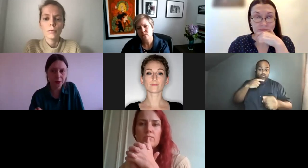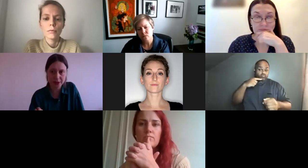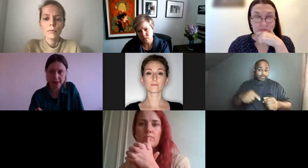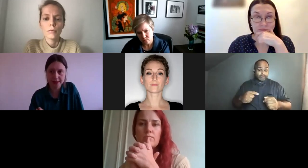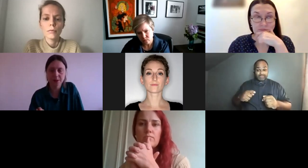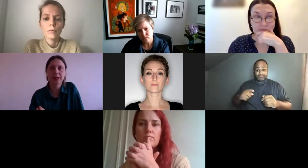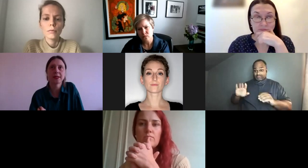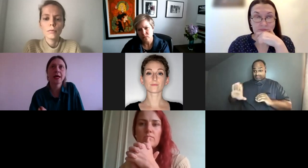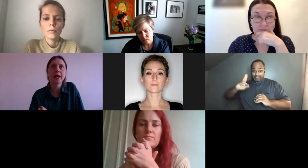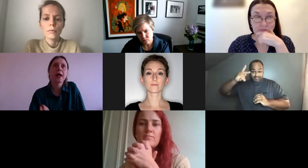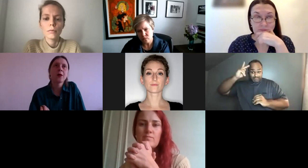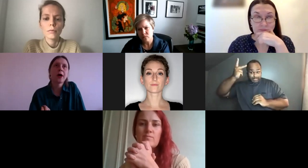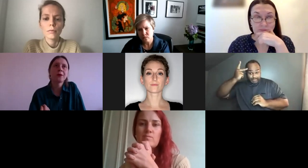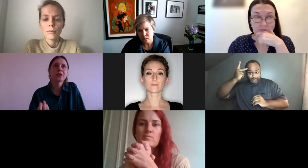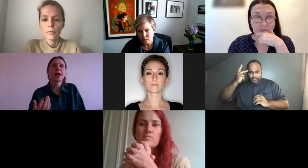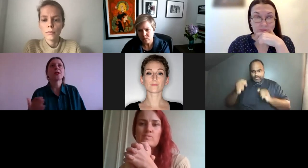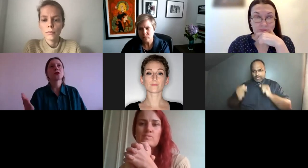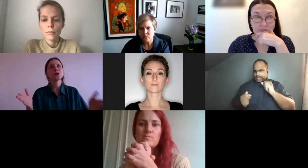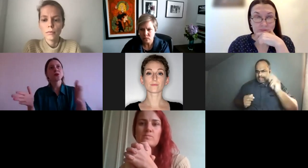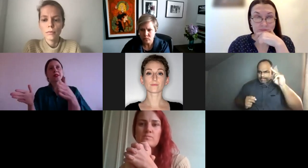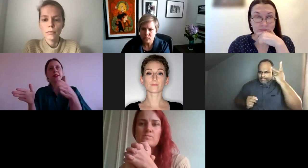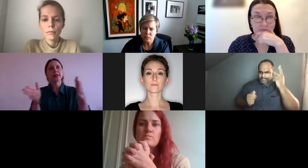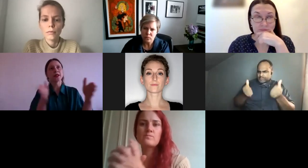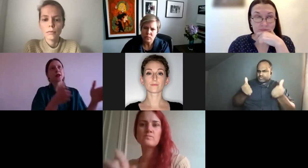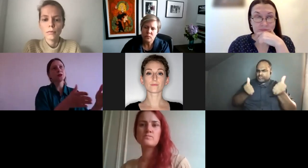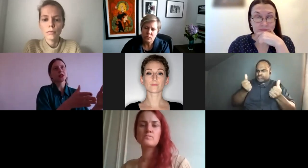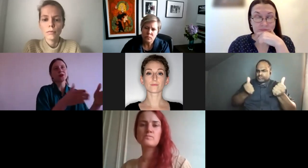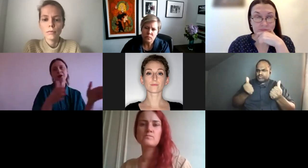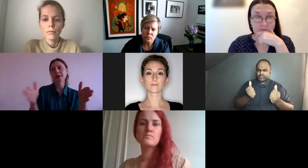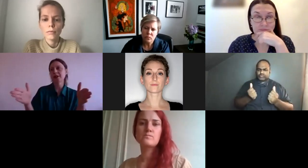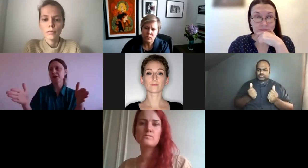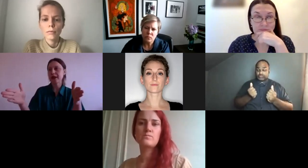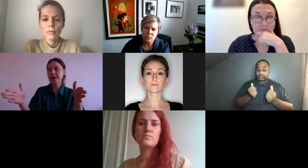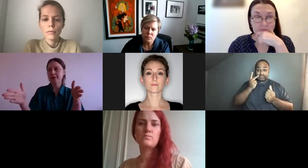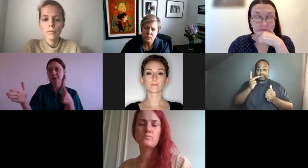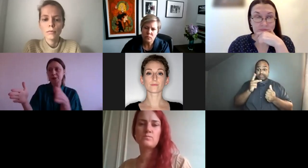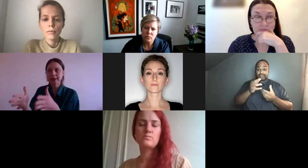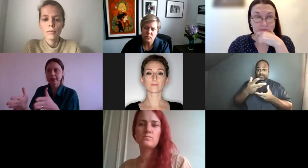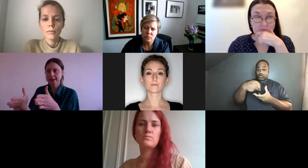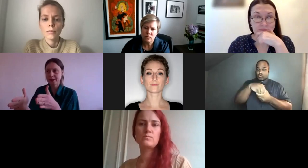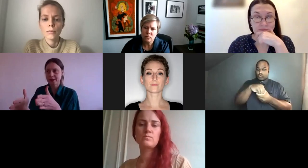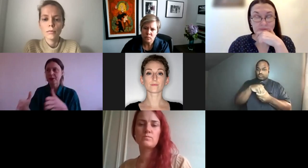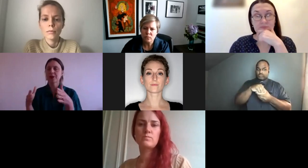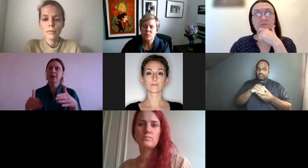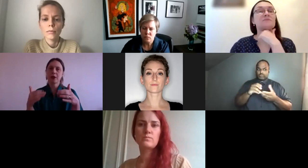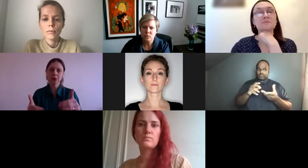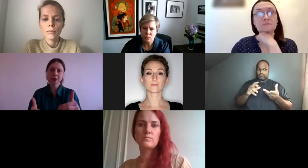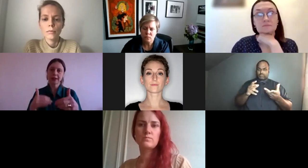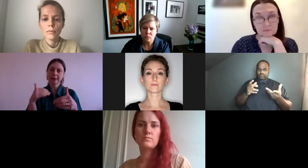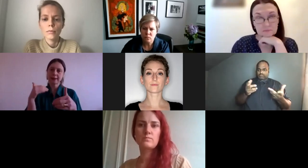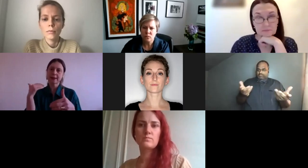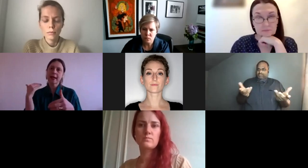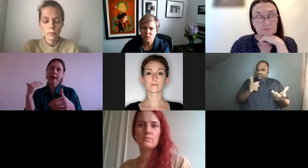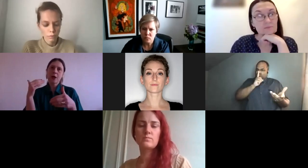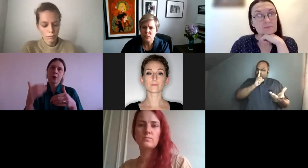or not political space? Why we try to see inclusion not together with political space? Because inclusion,